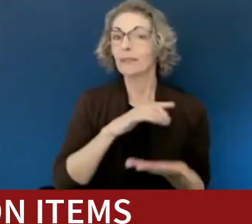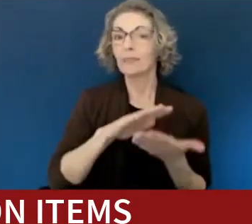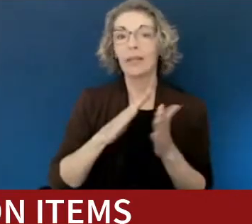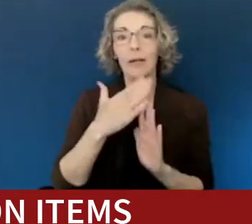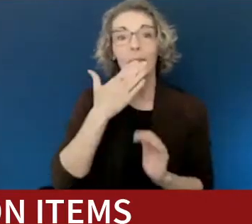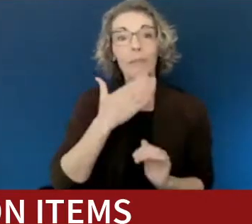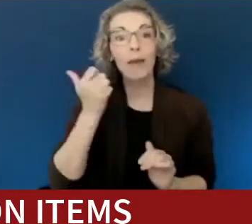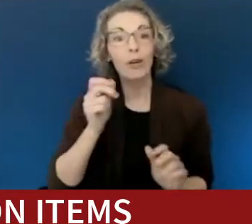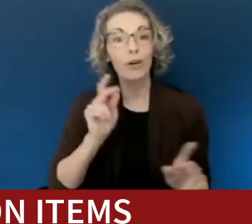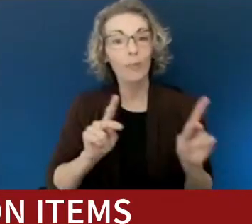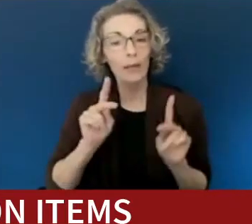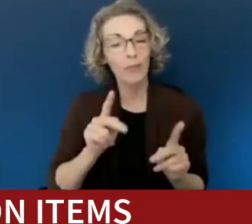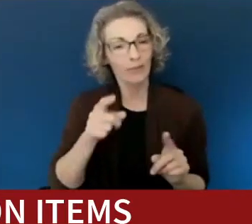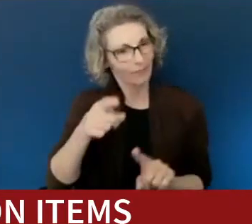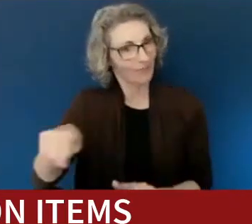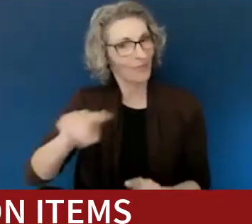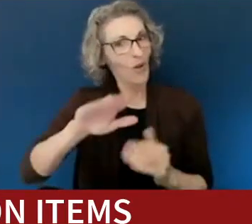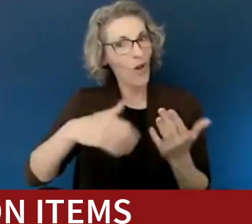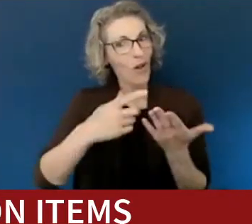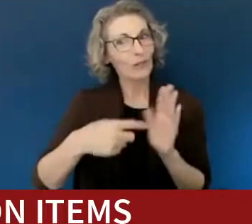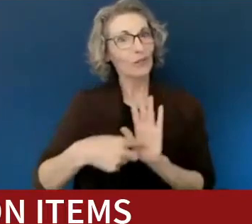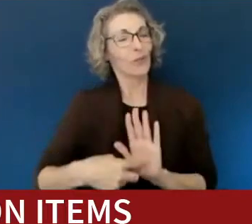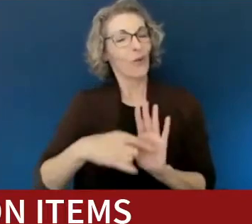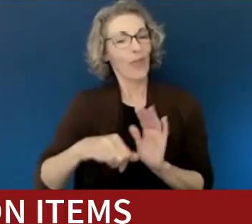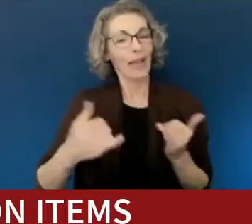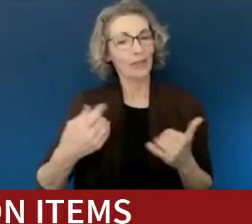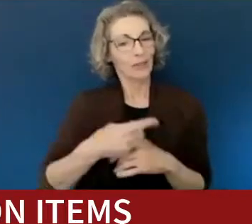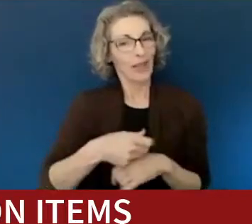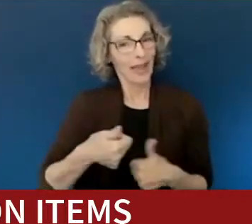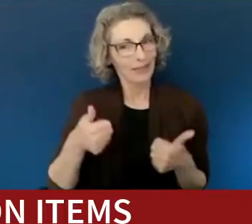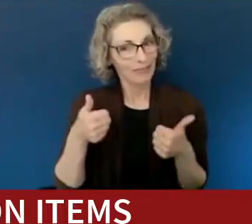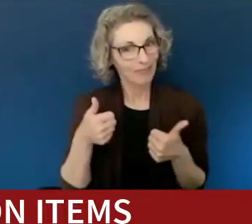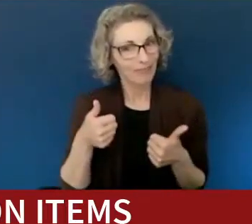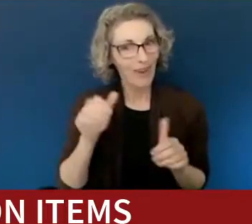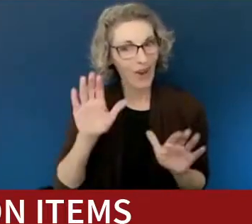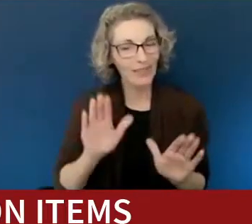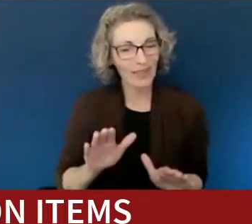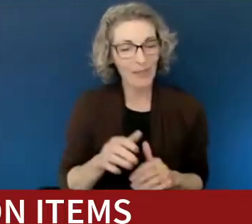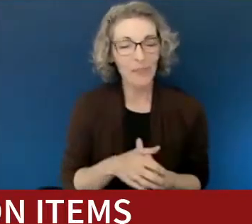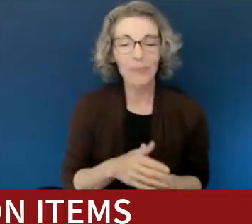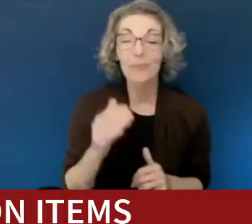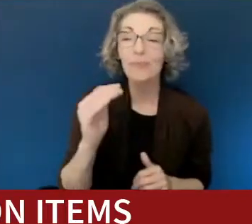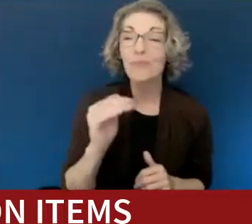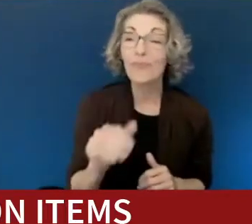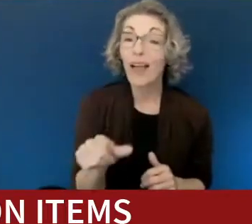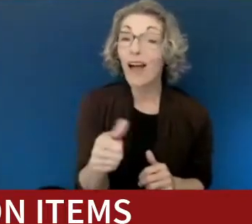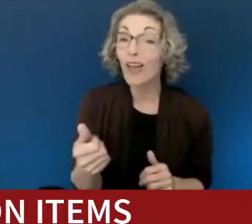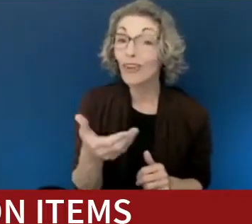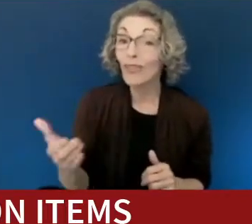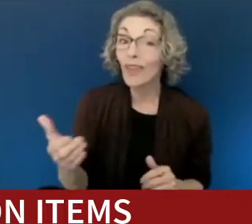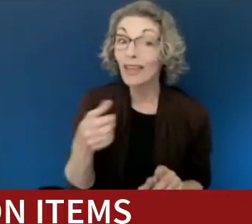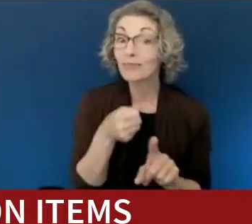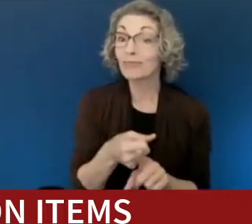really awesome way. The other thing that really stood out as well, and what I hope we take away from here, is the